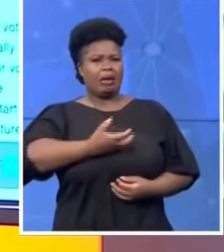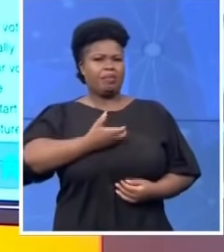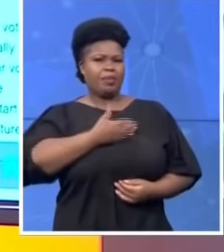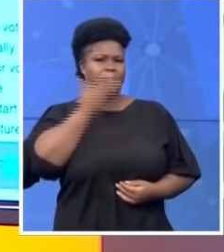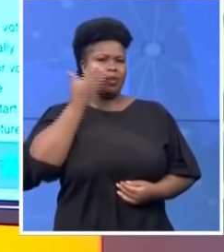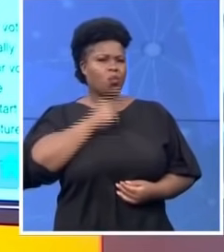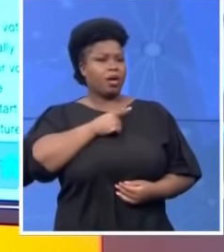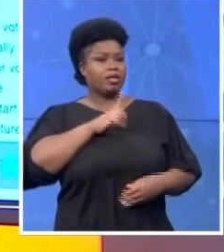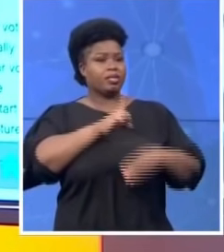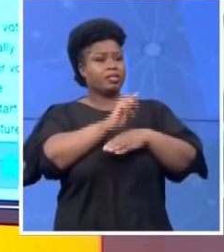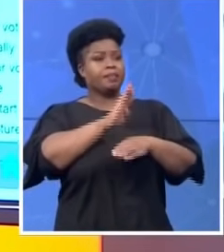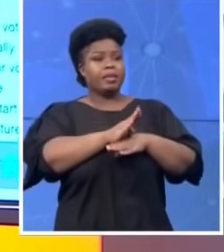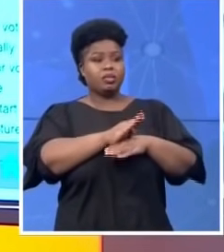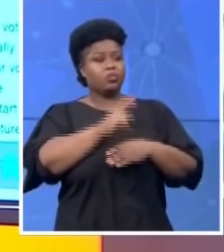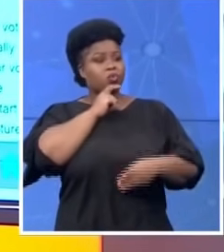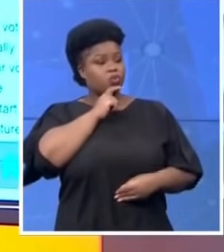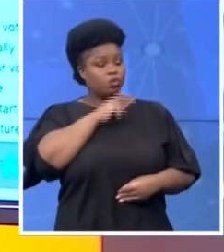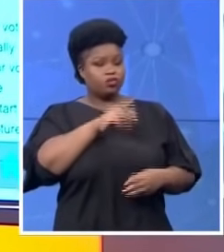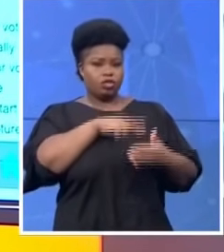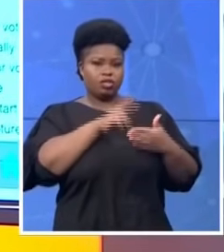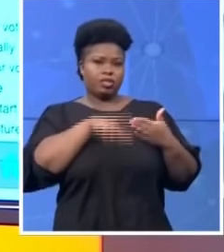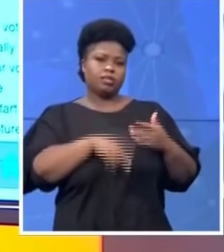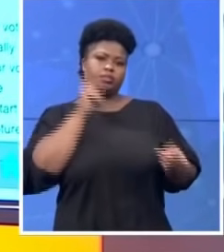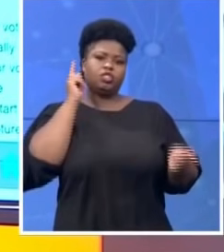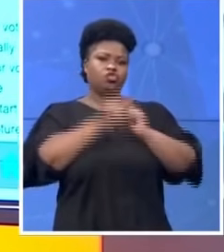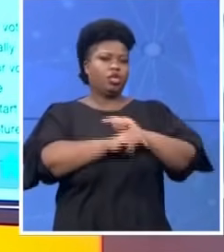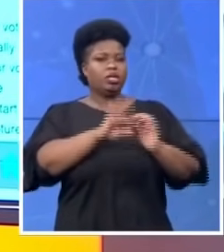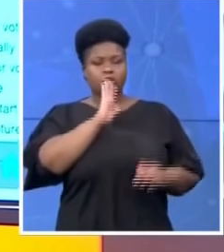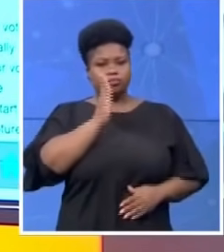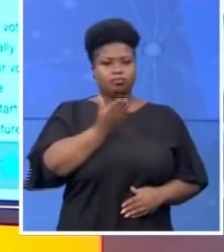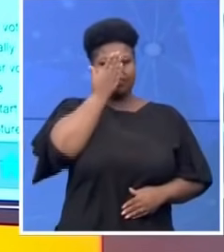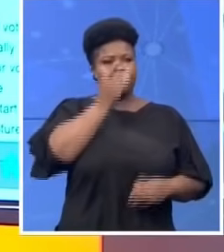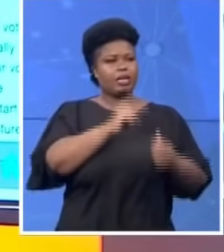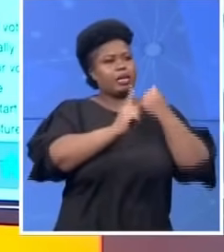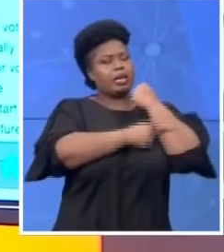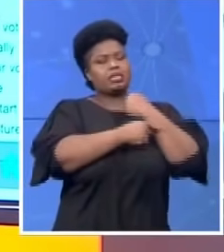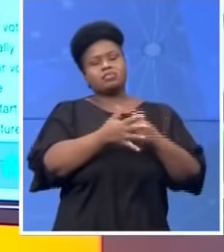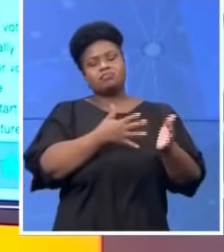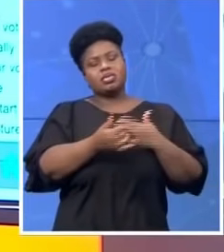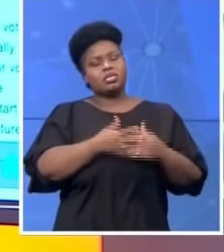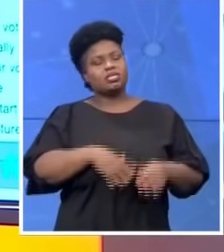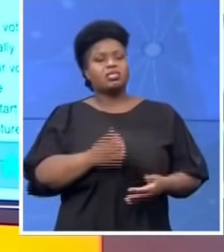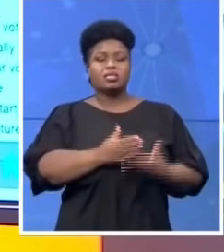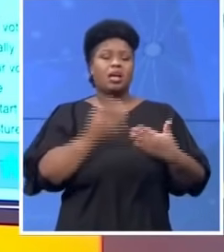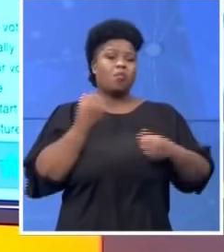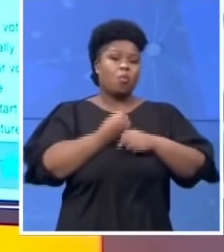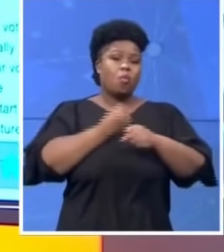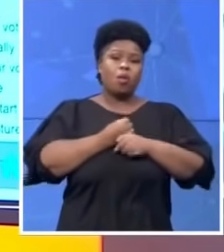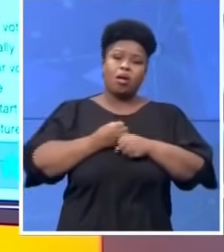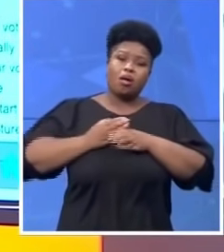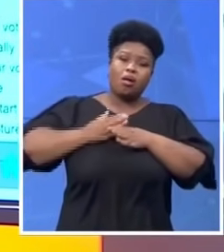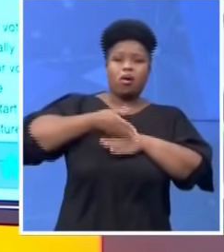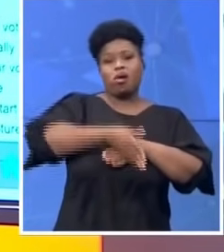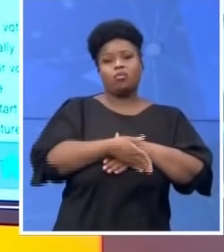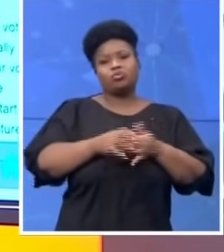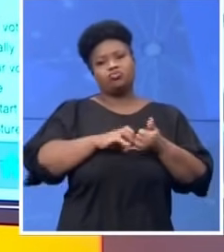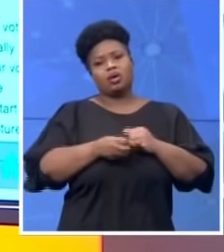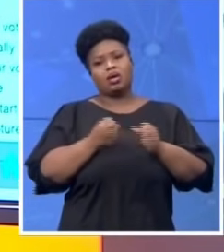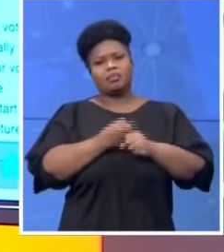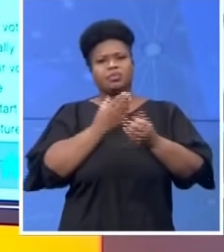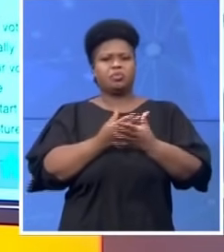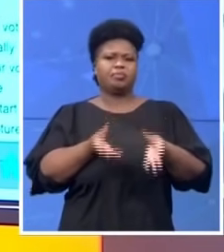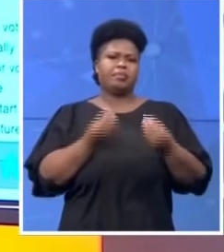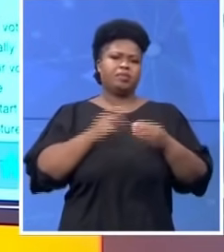at the last minute, and our technical guys had to work really hard to get some results. But they got some